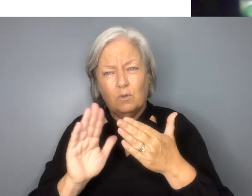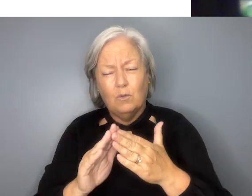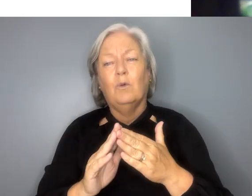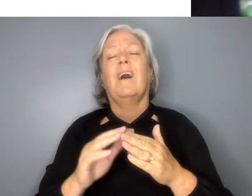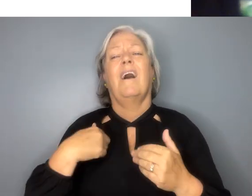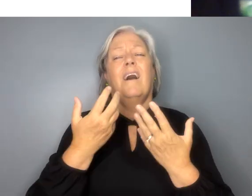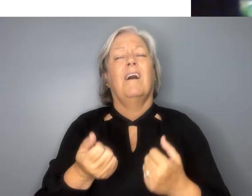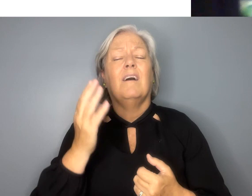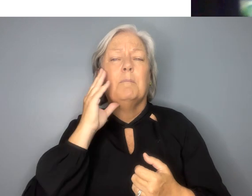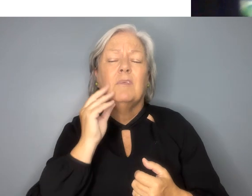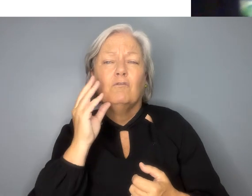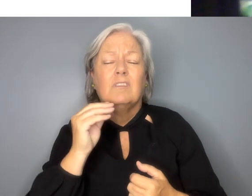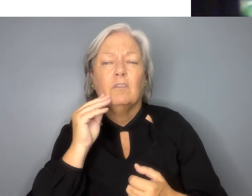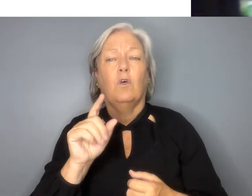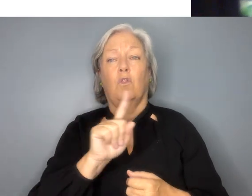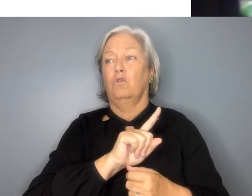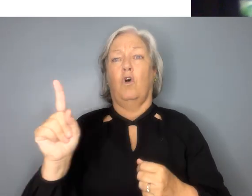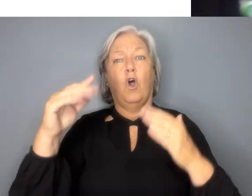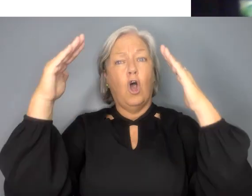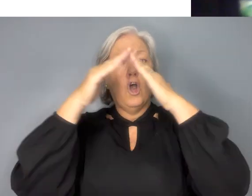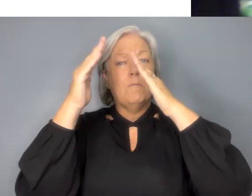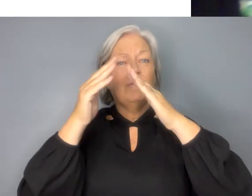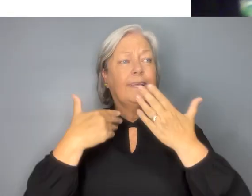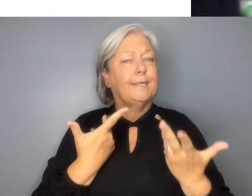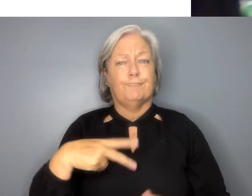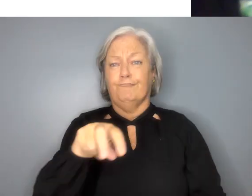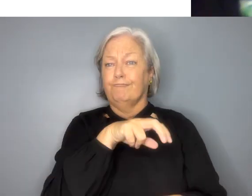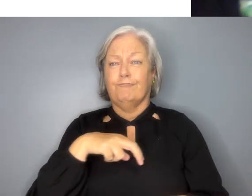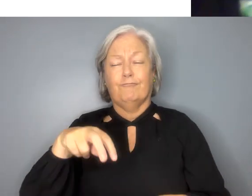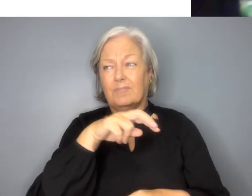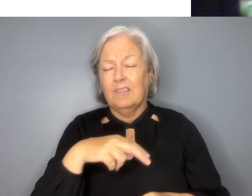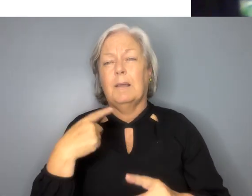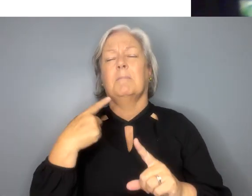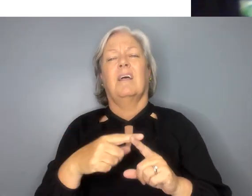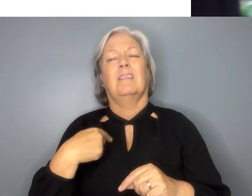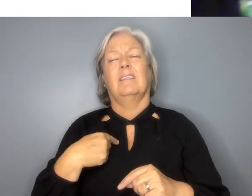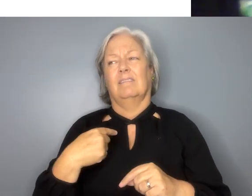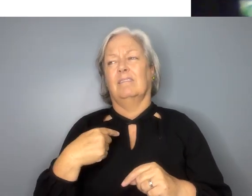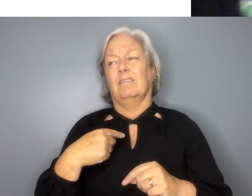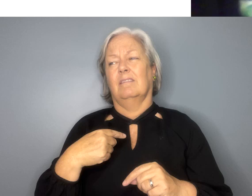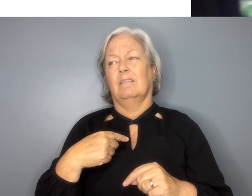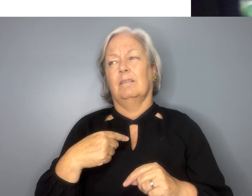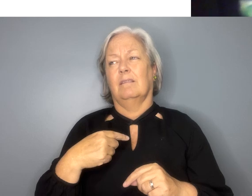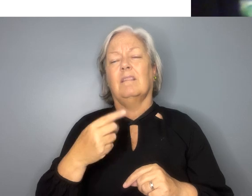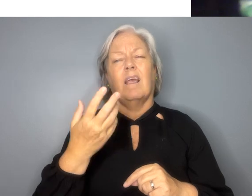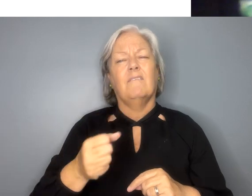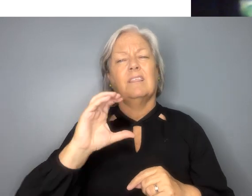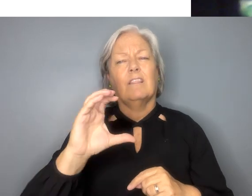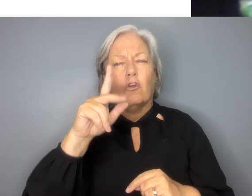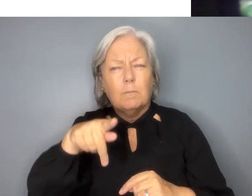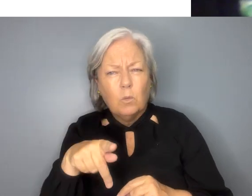levels of care due to having cerebral palsy. I also work as an advocate and as a trainer for